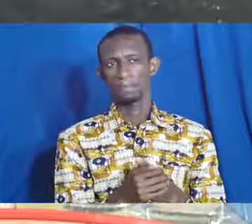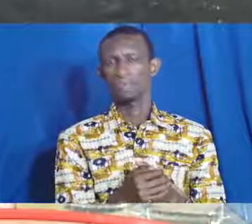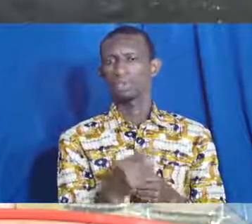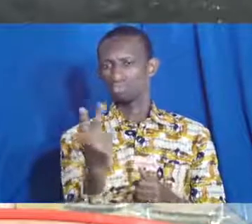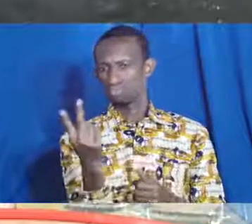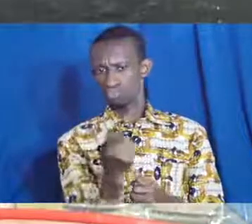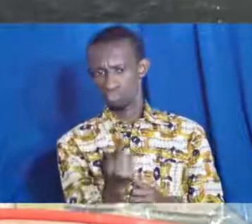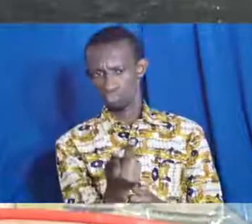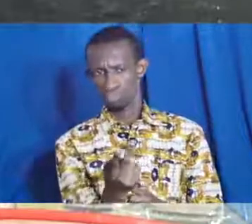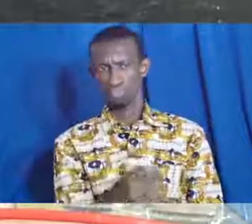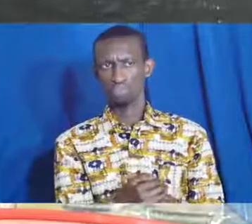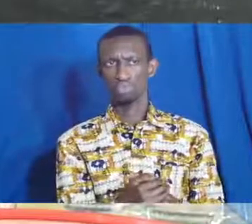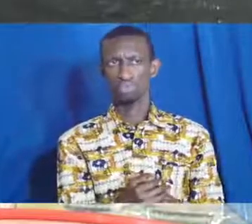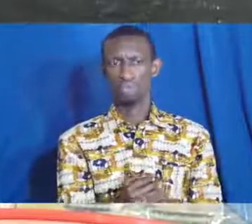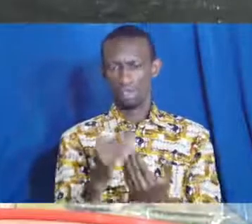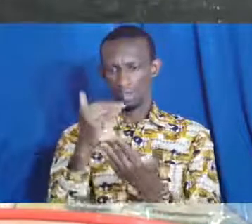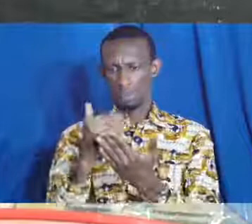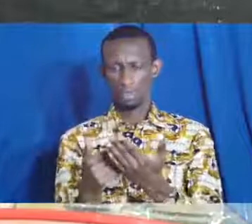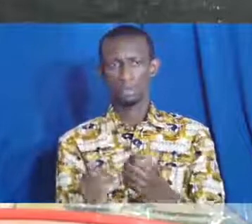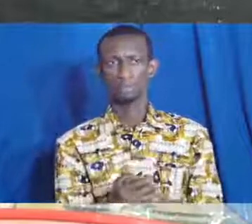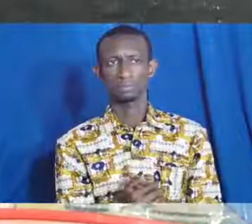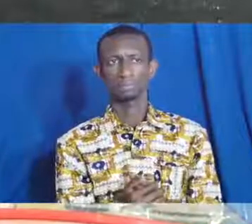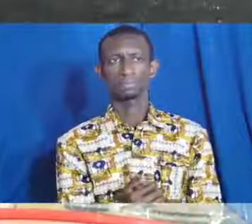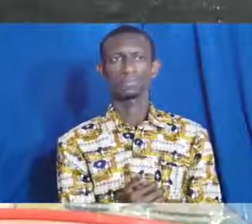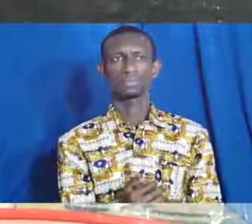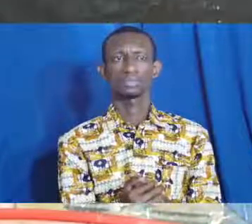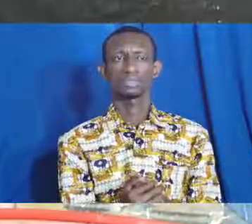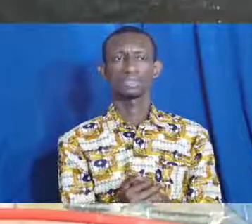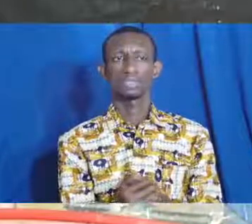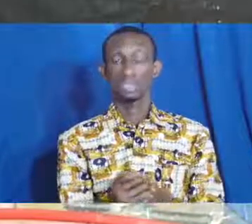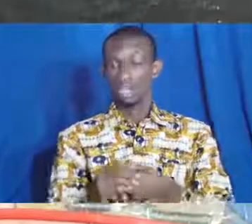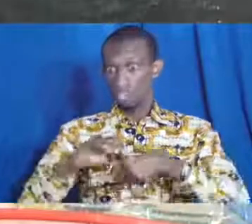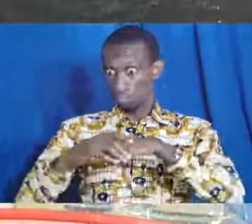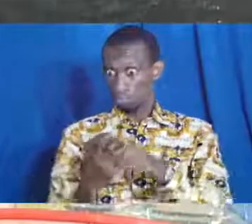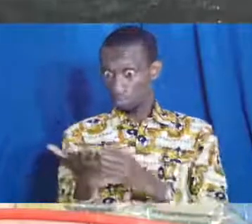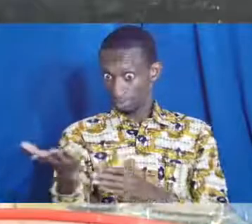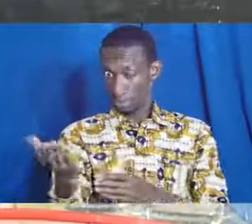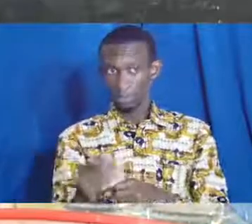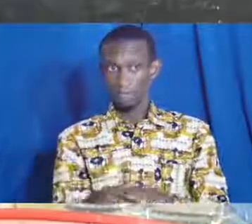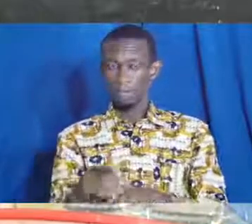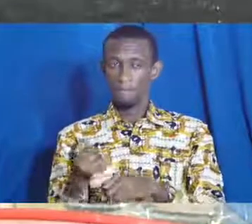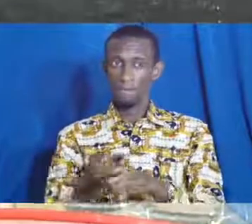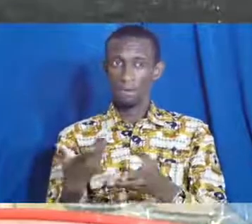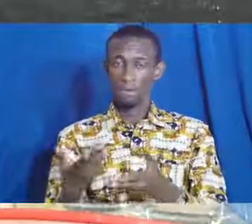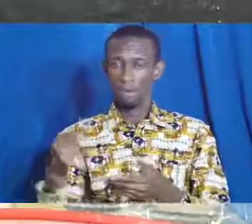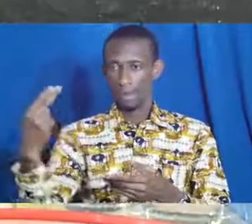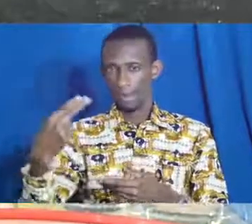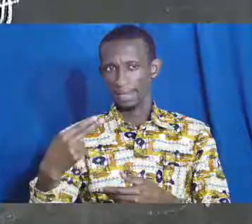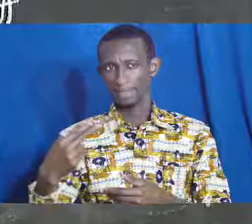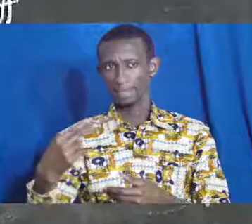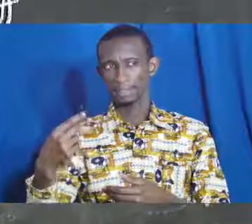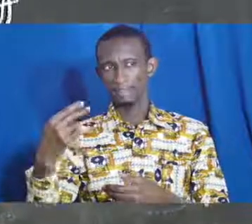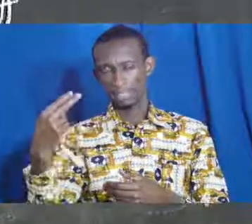two elements. When you look at this product is made of hydrogen and is made of chlorine. These are the elements that